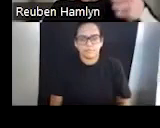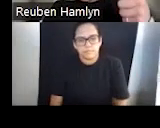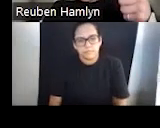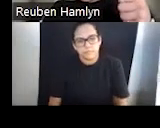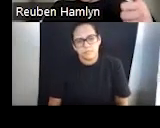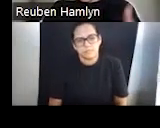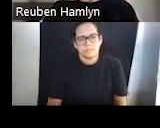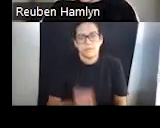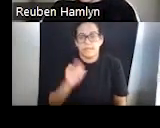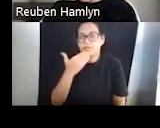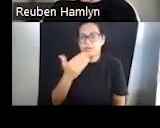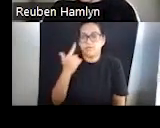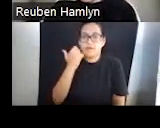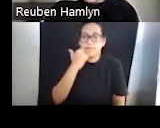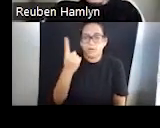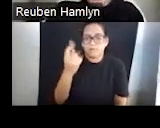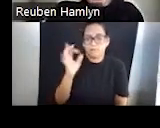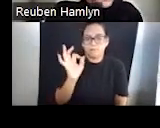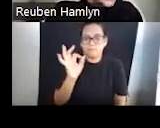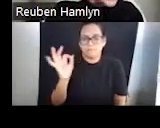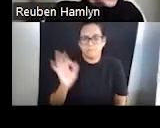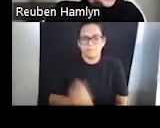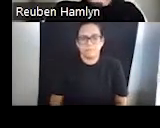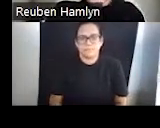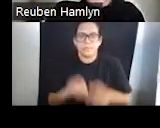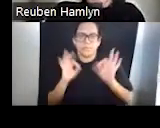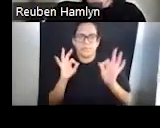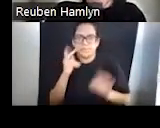Is that good for everyone? Can everyone see that? Cool.